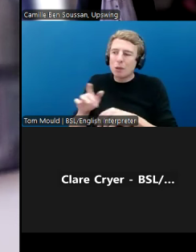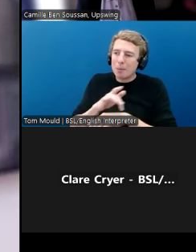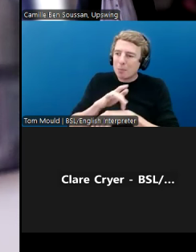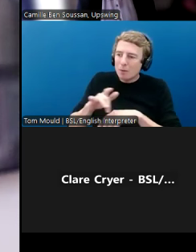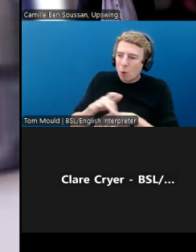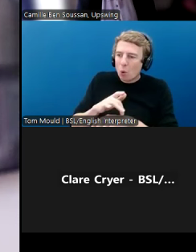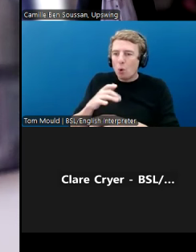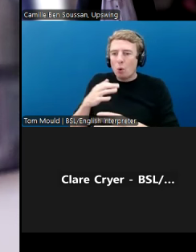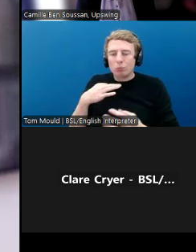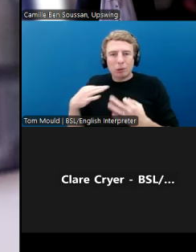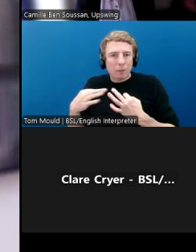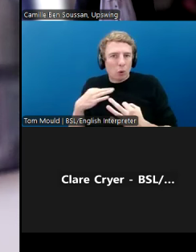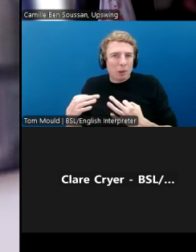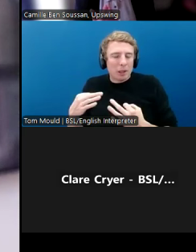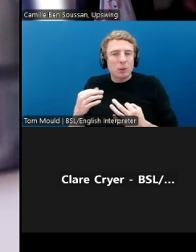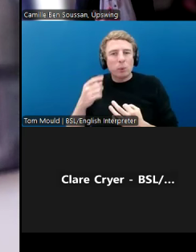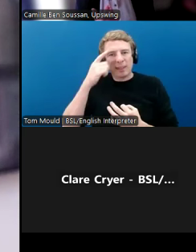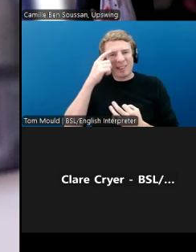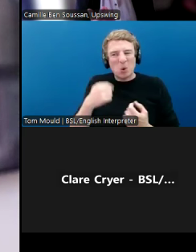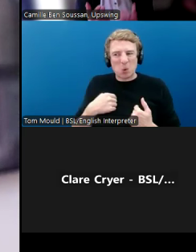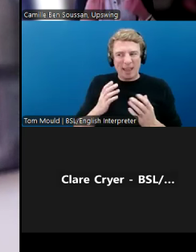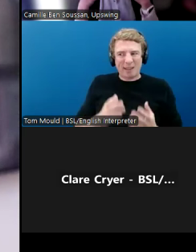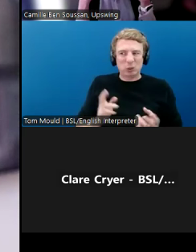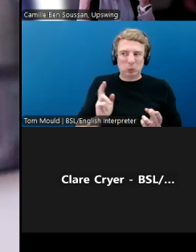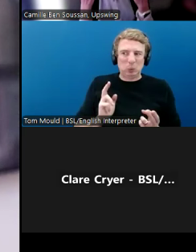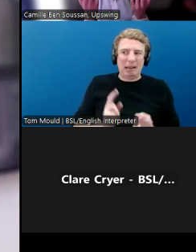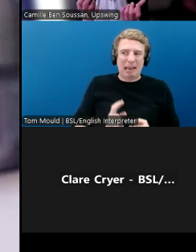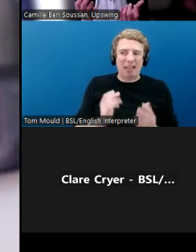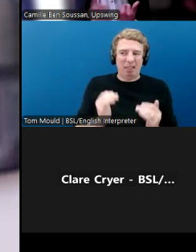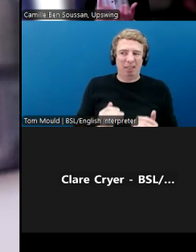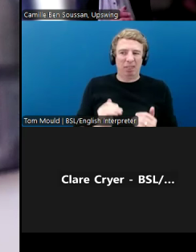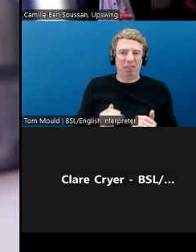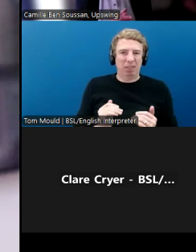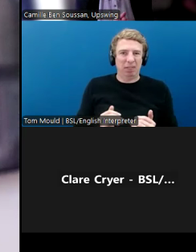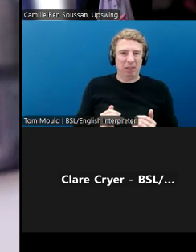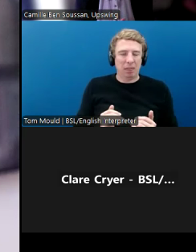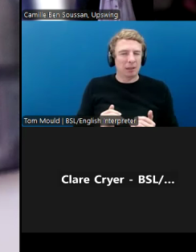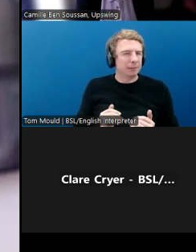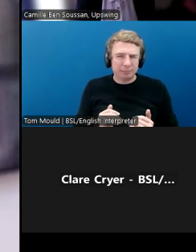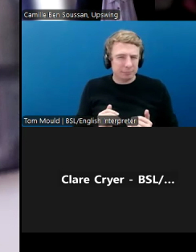anything that we do. It was simply about thinking about making work more accessible.